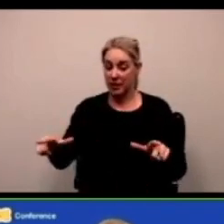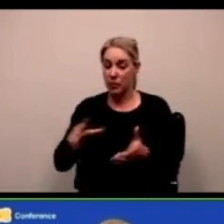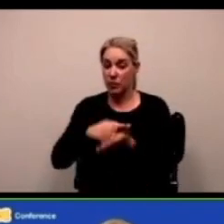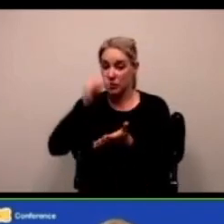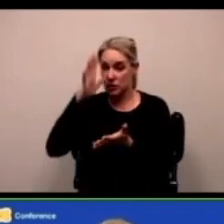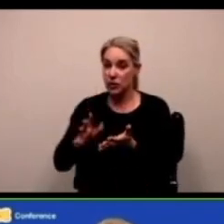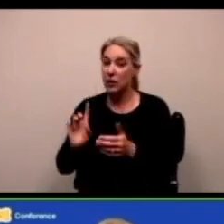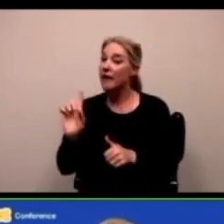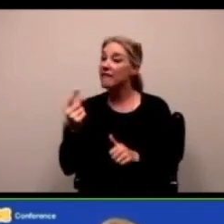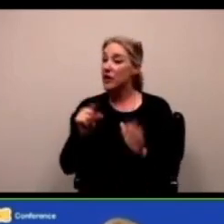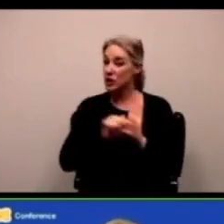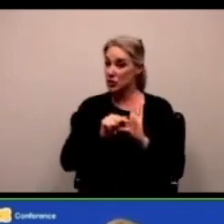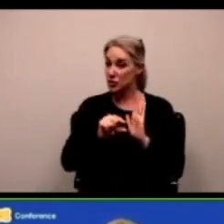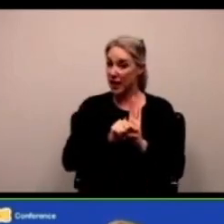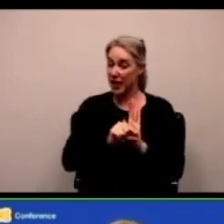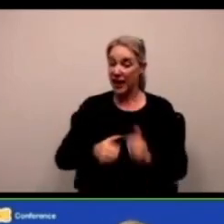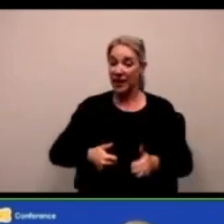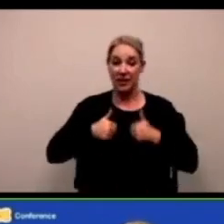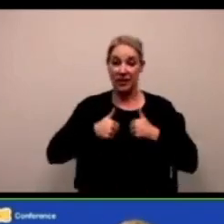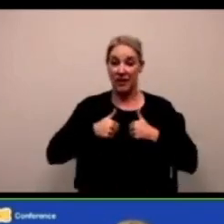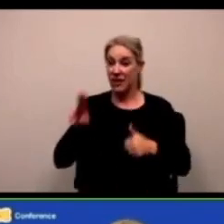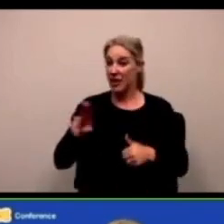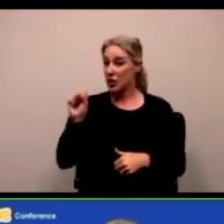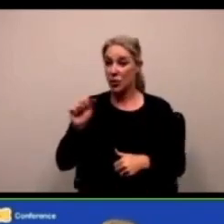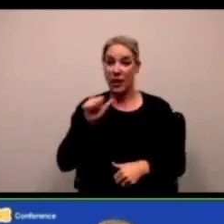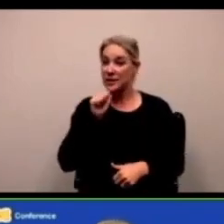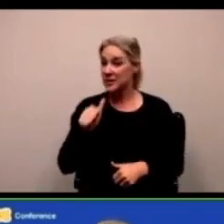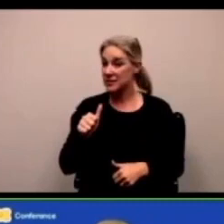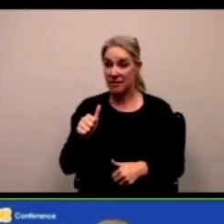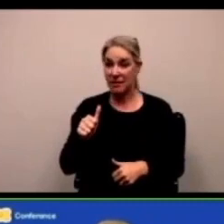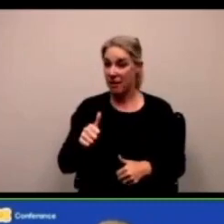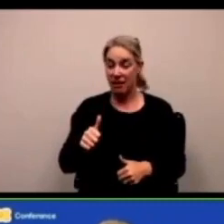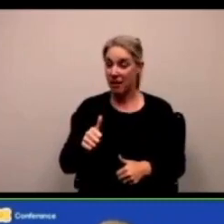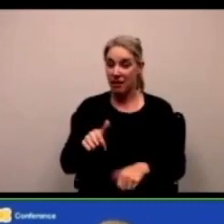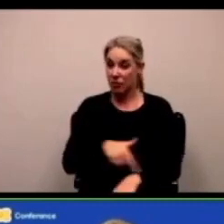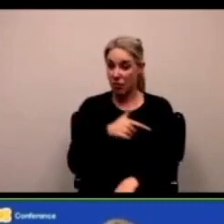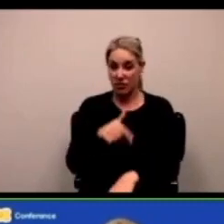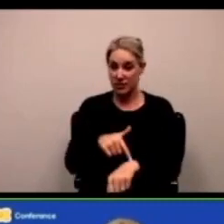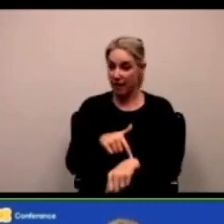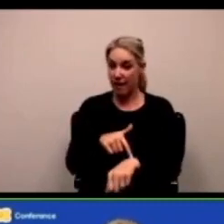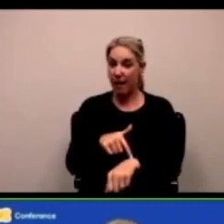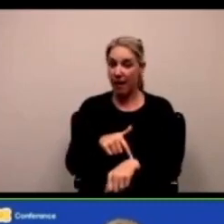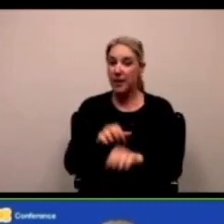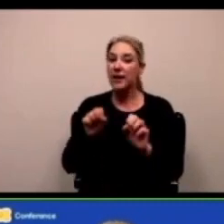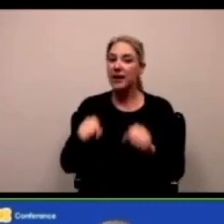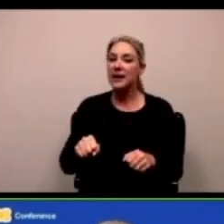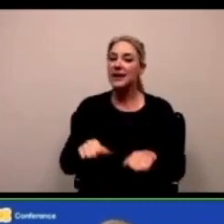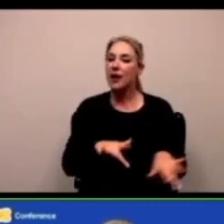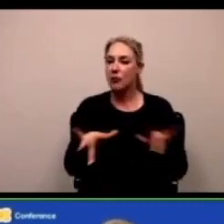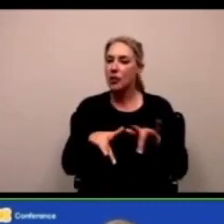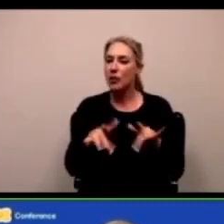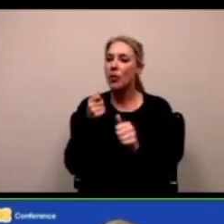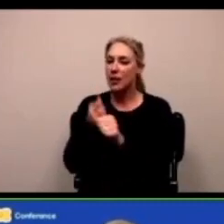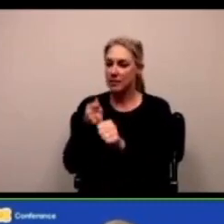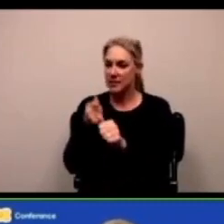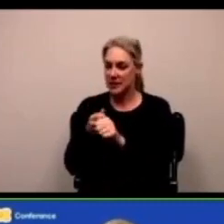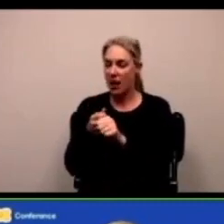who isn't in the country that long, and he was able to record himself and, just